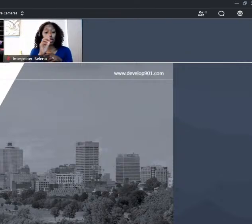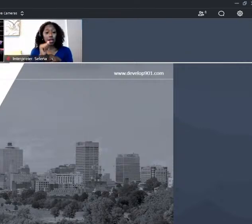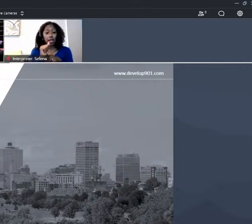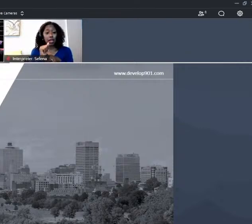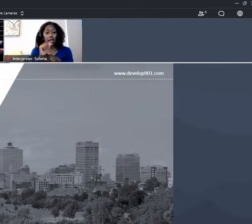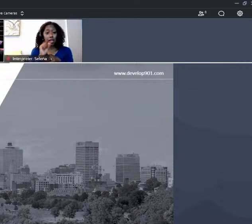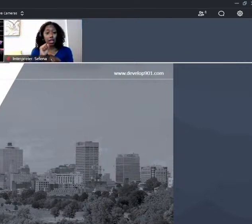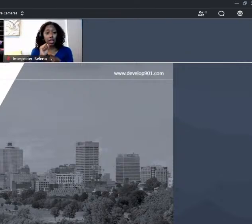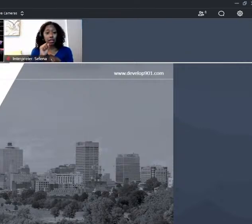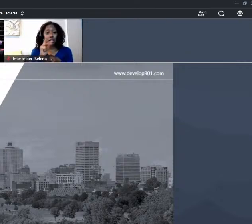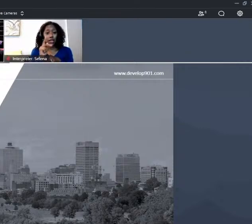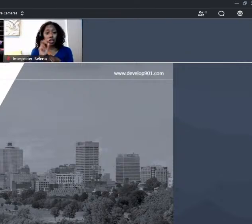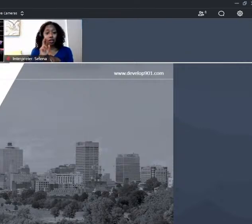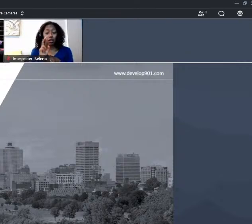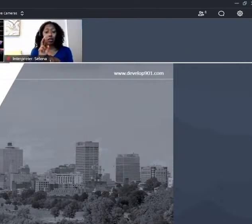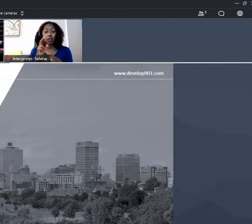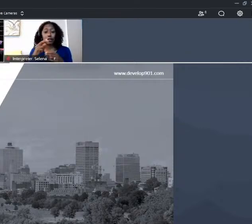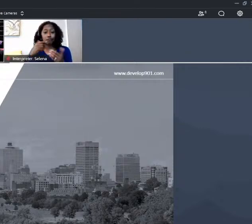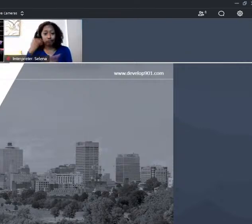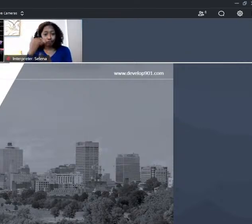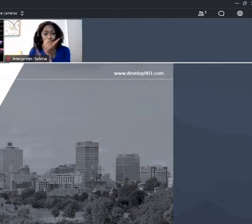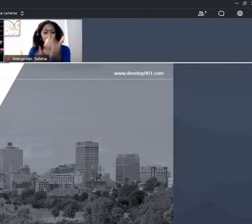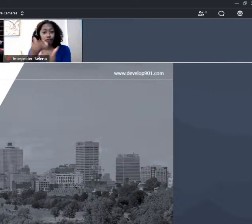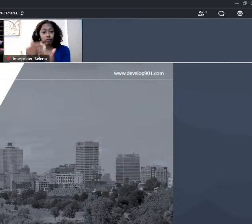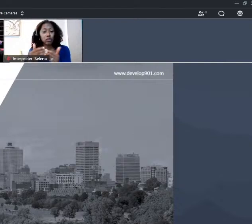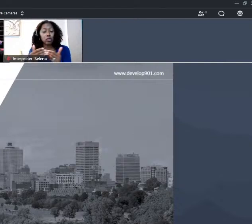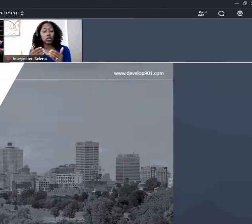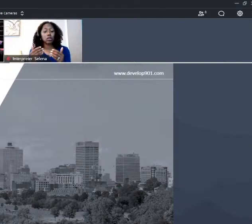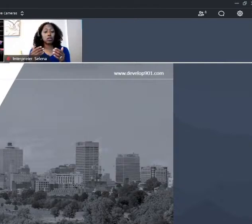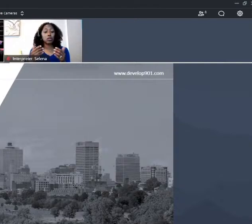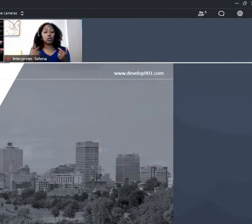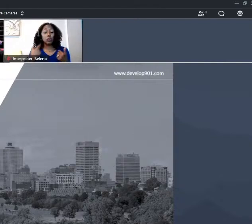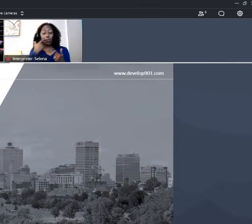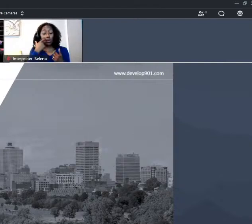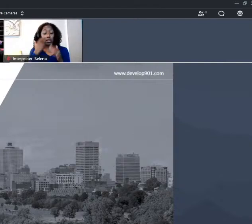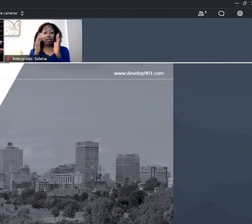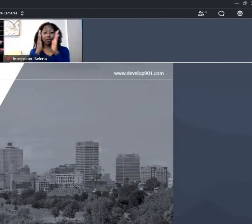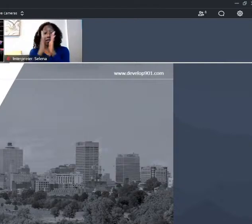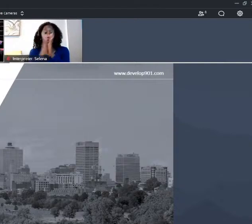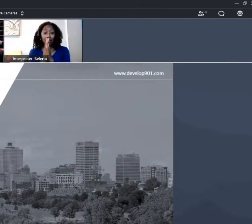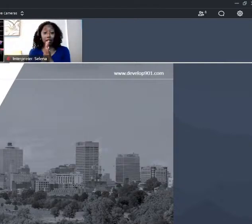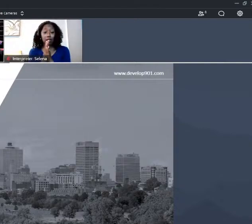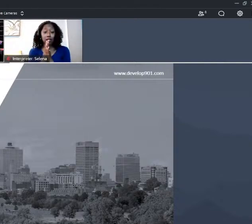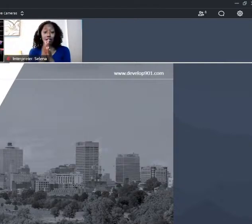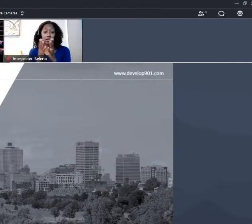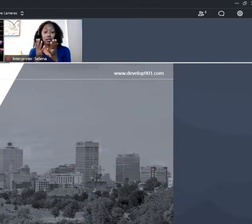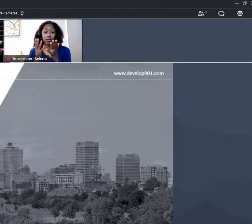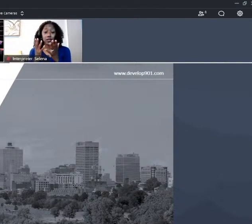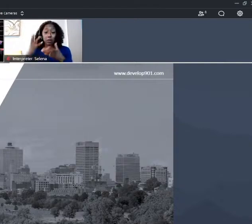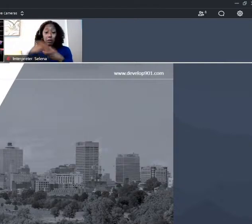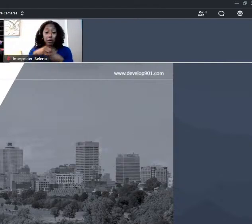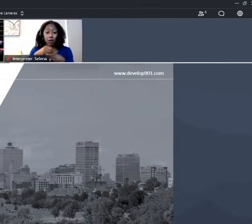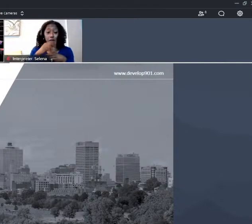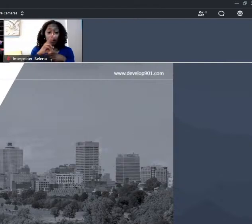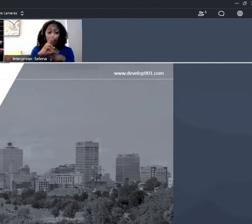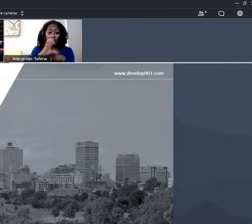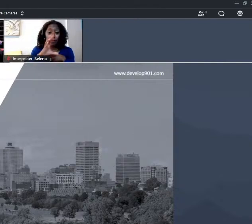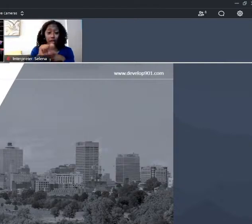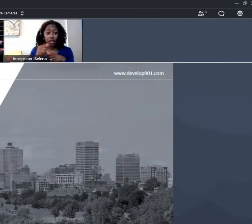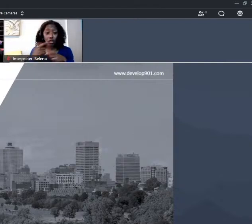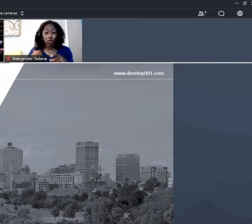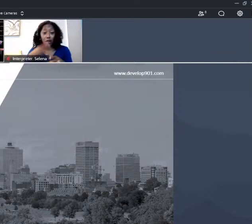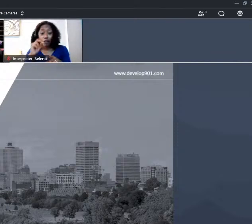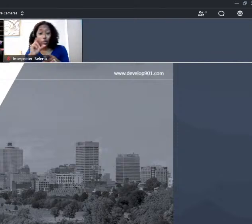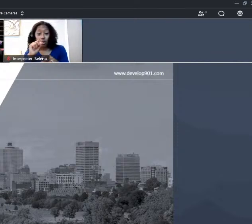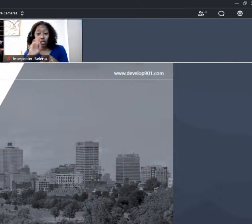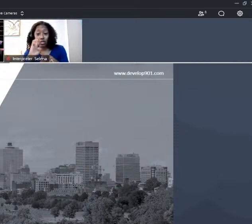in gear. We were asking just recently to be a part of BECA, even though we've been there for like 67